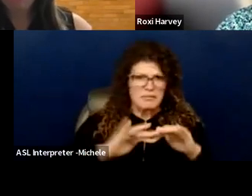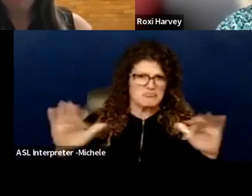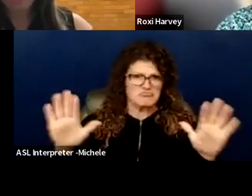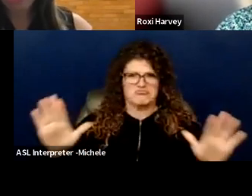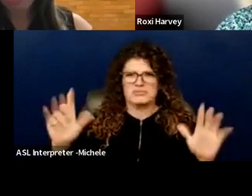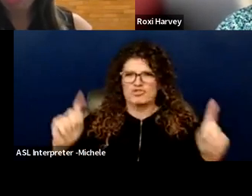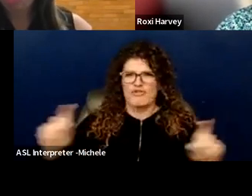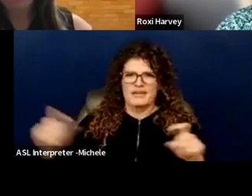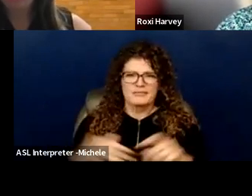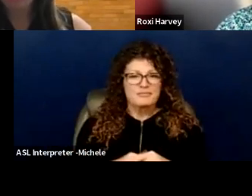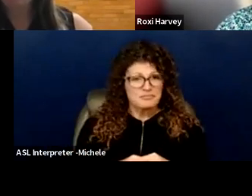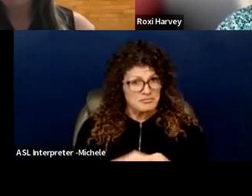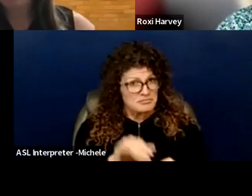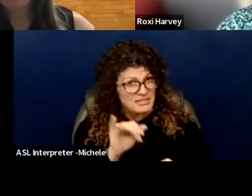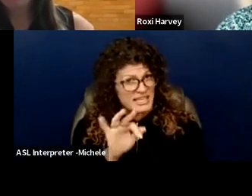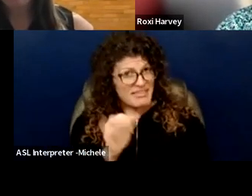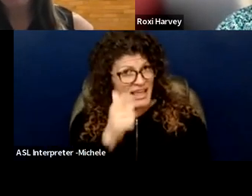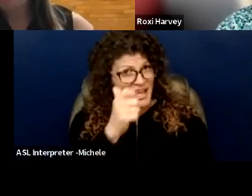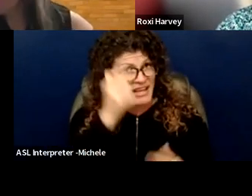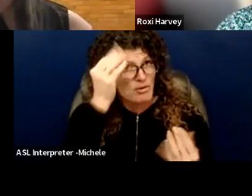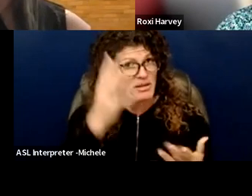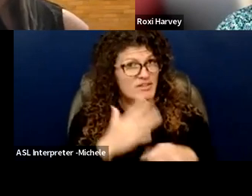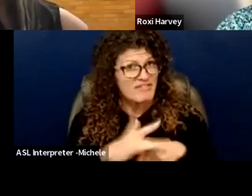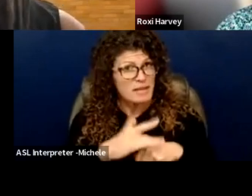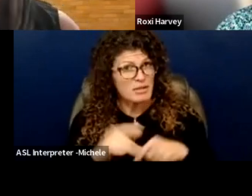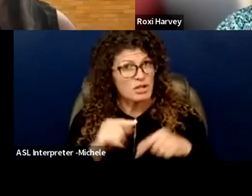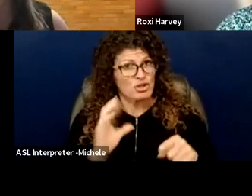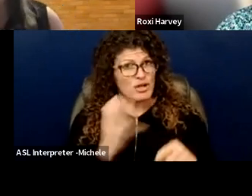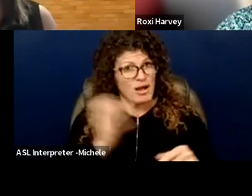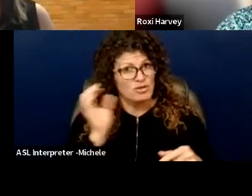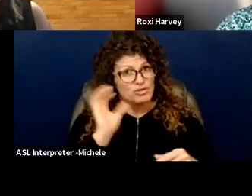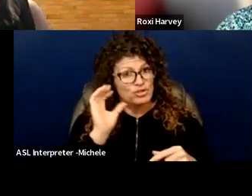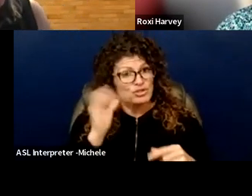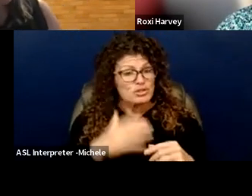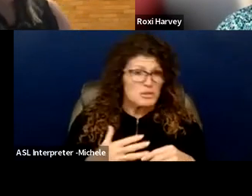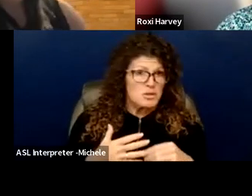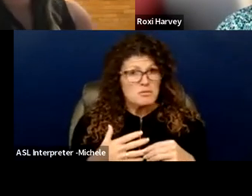that information is available during the course of our search activities,